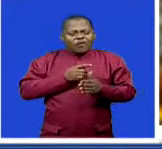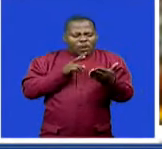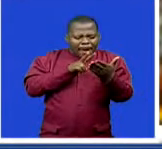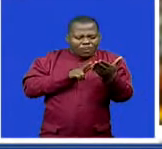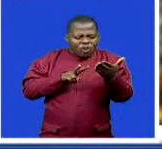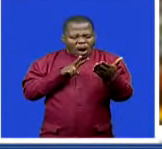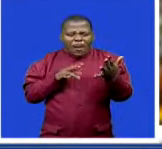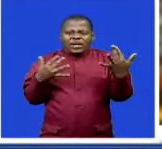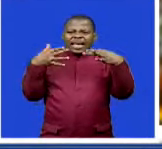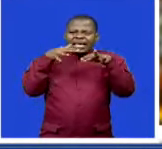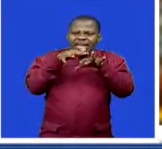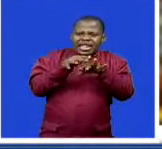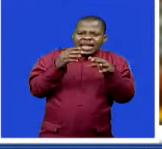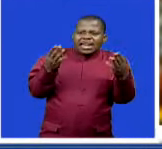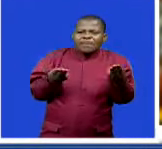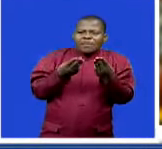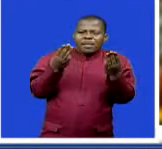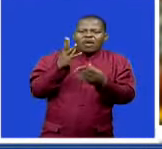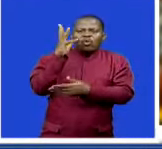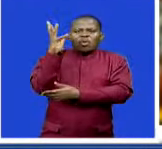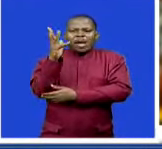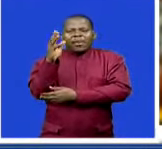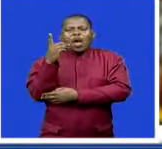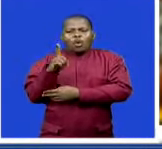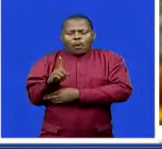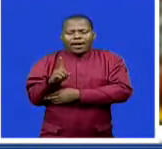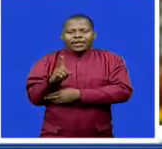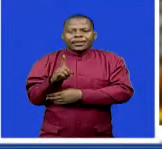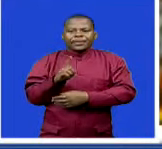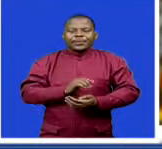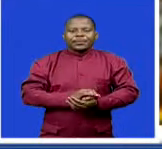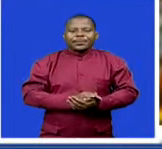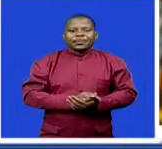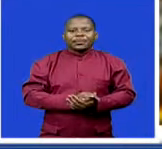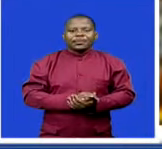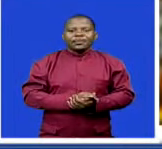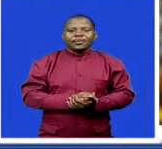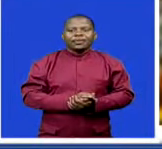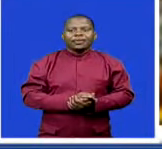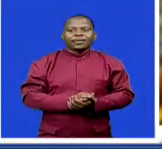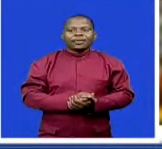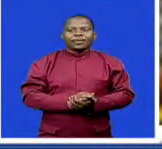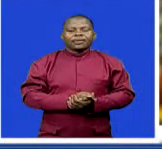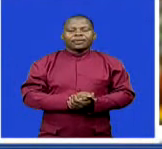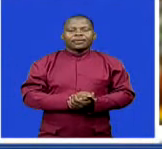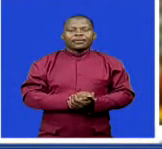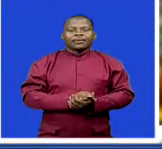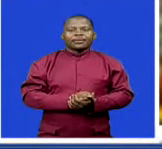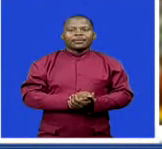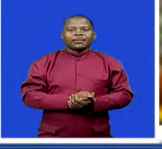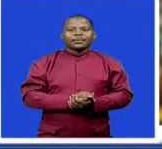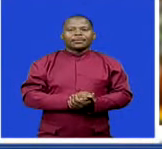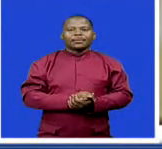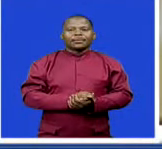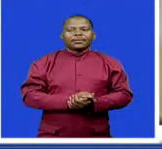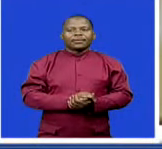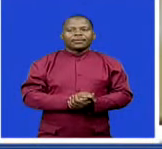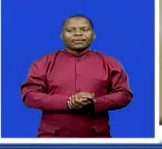ukuthi kuthiwani nge-social media. At times I take time to look what social media is